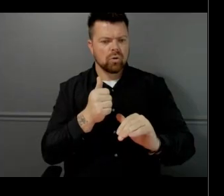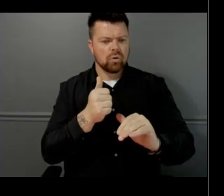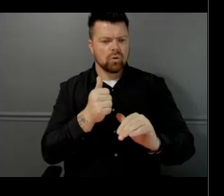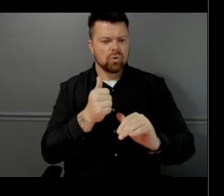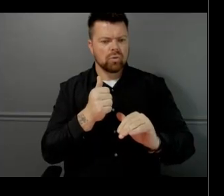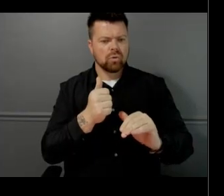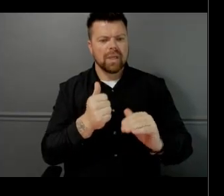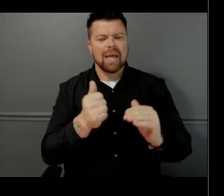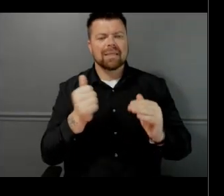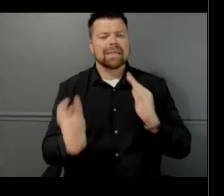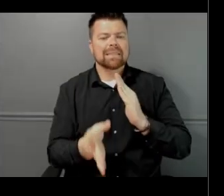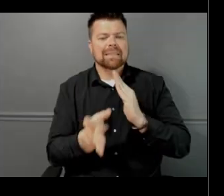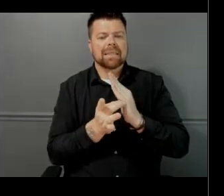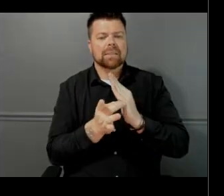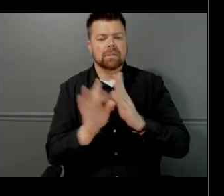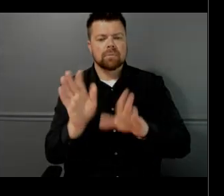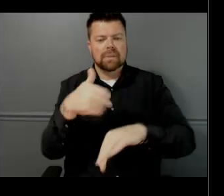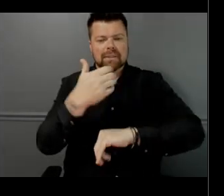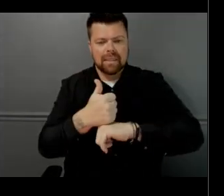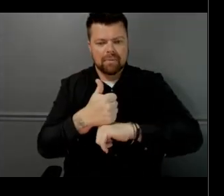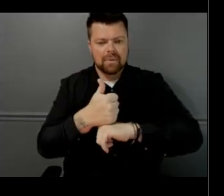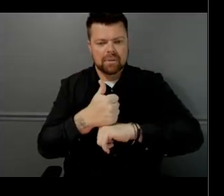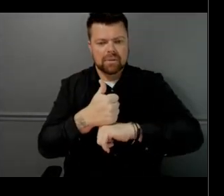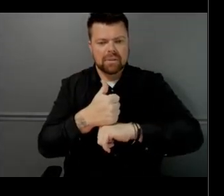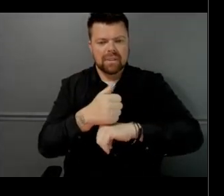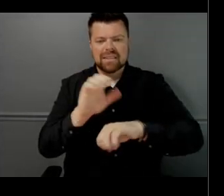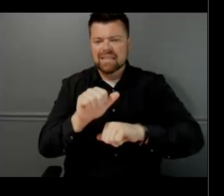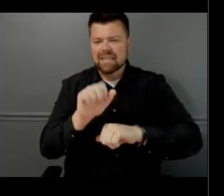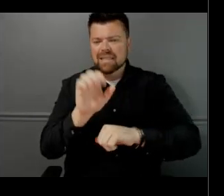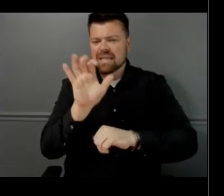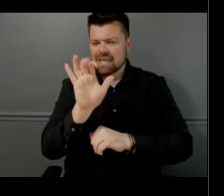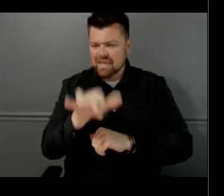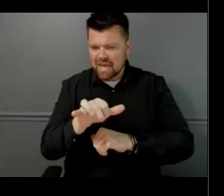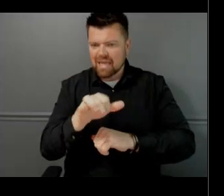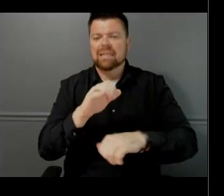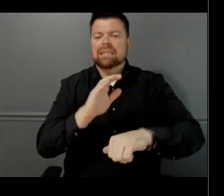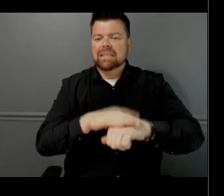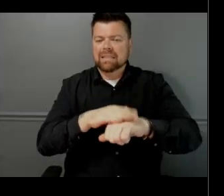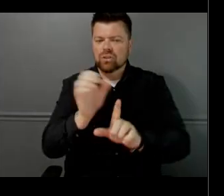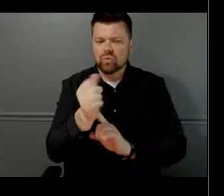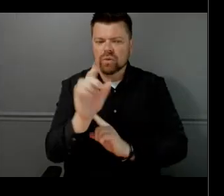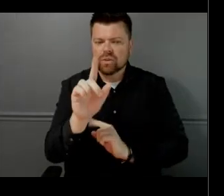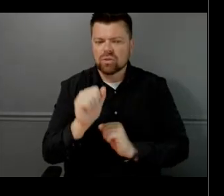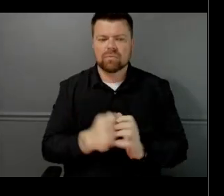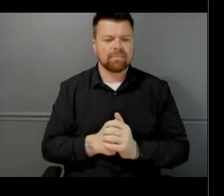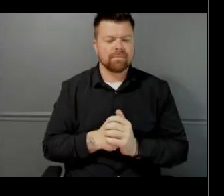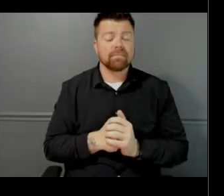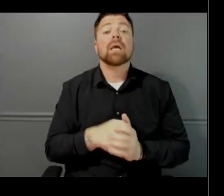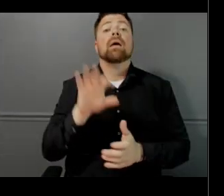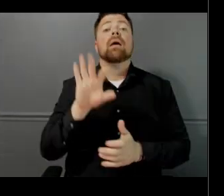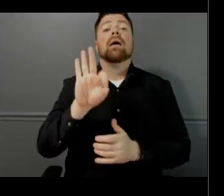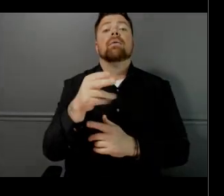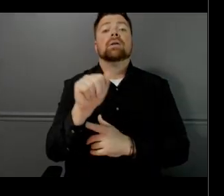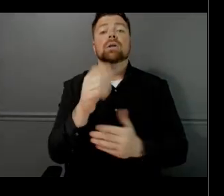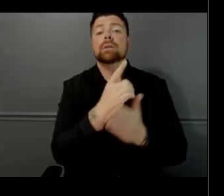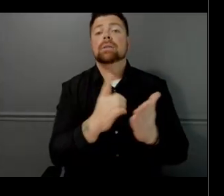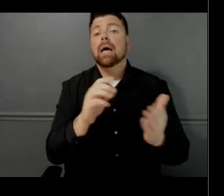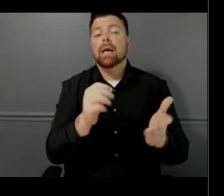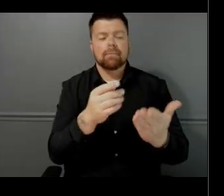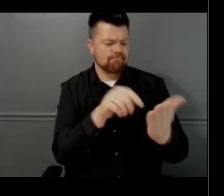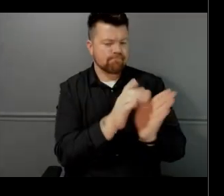sidewalks. Could this be a hazardous situation? So the Fair Housing Act Design Manual stipulates